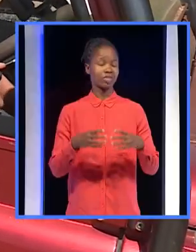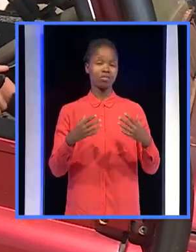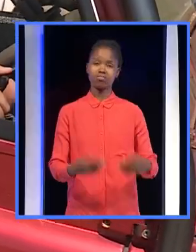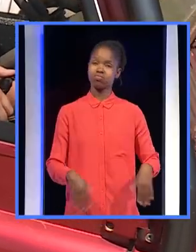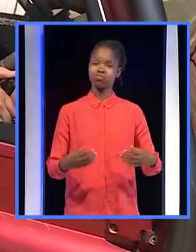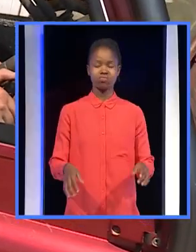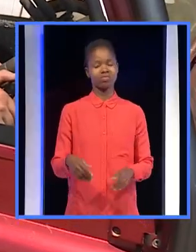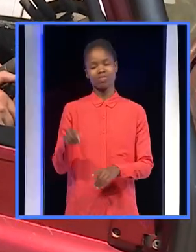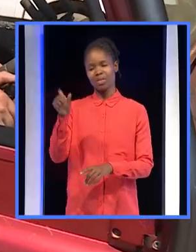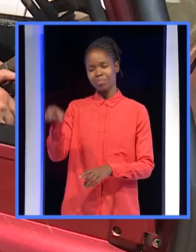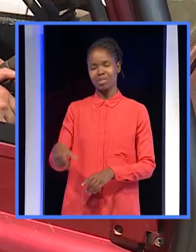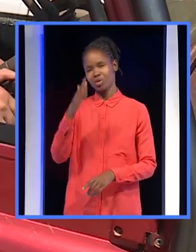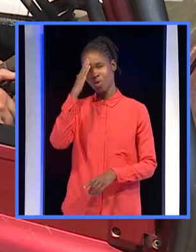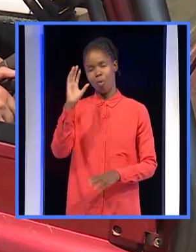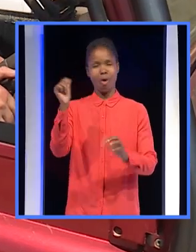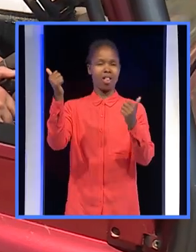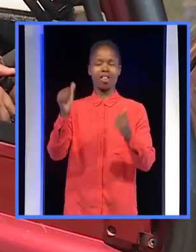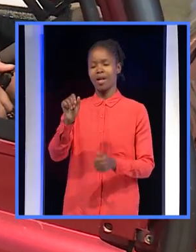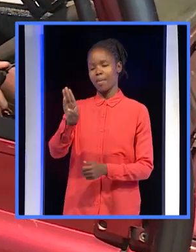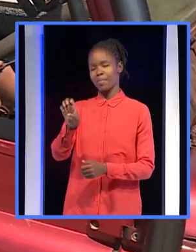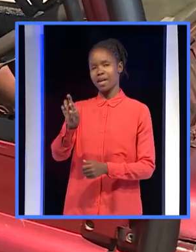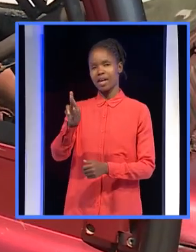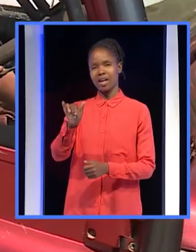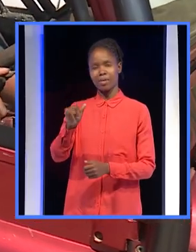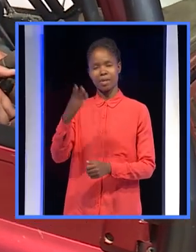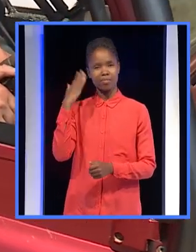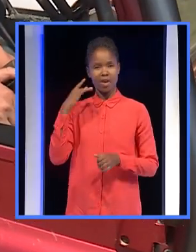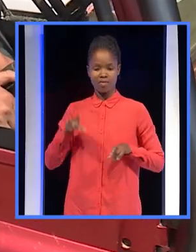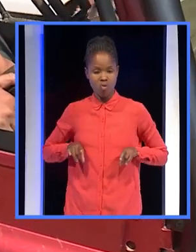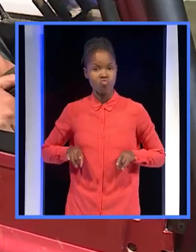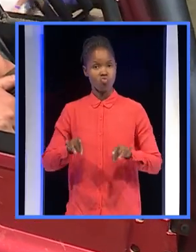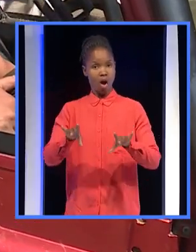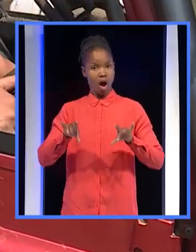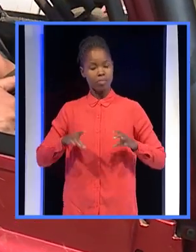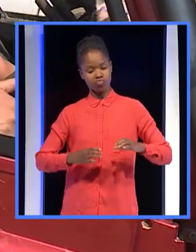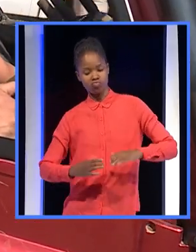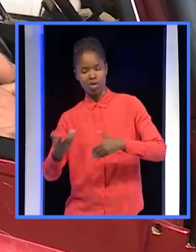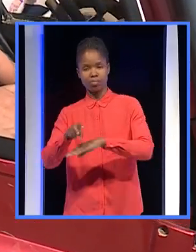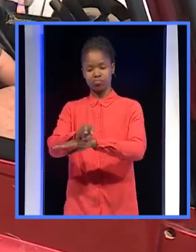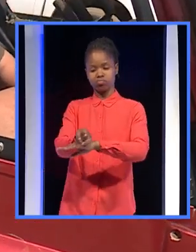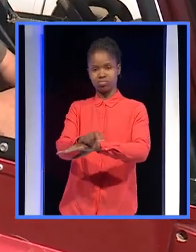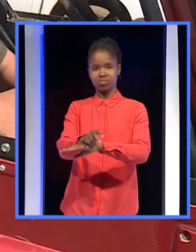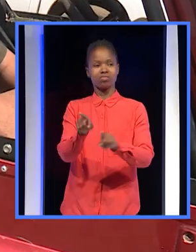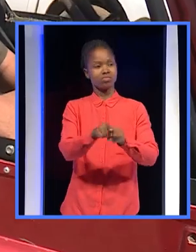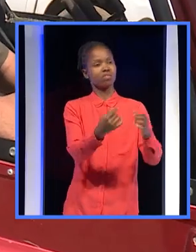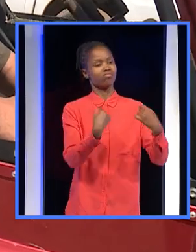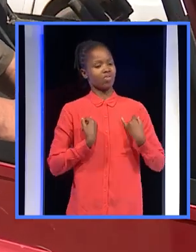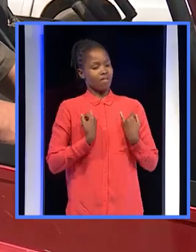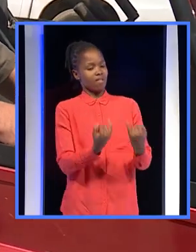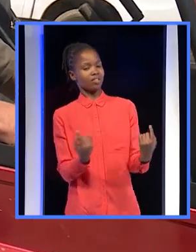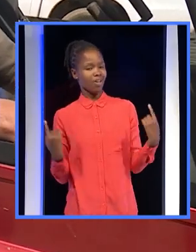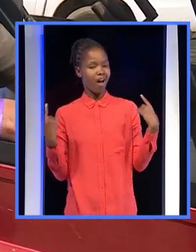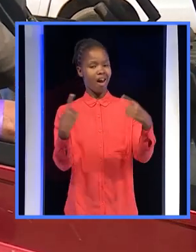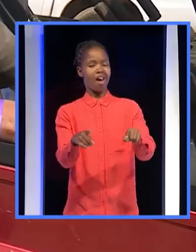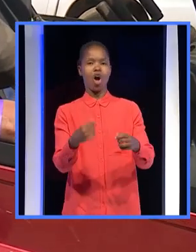Fethu nyamazo beni Rasmus siyesa khuluma naye siyenza iwheelchair rugby and he said ukuthi sizelana sombona ayenza i-offroading. So